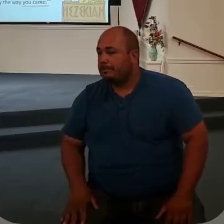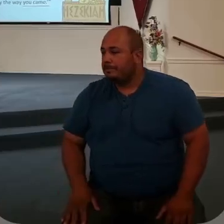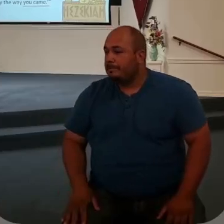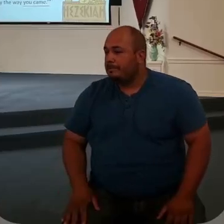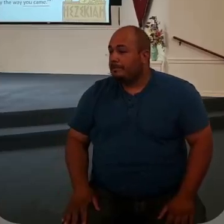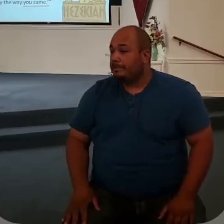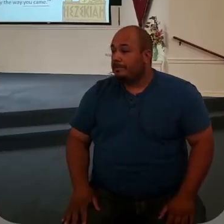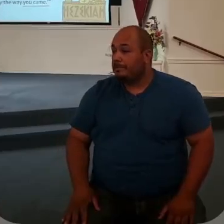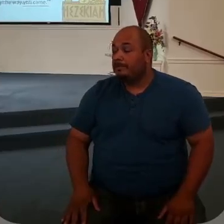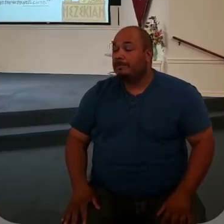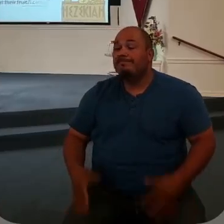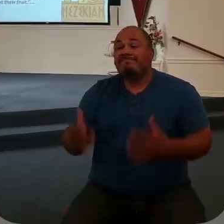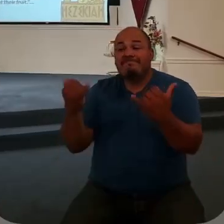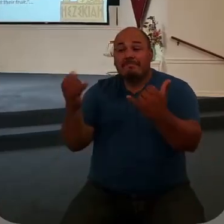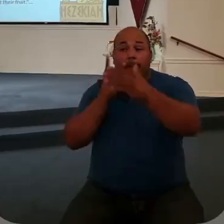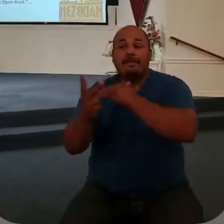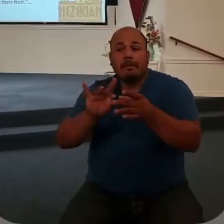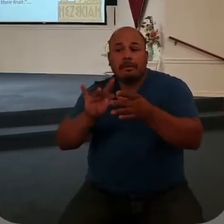prophecy continues.